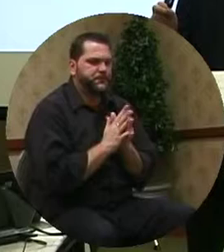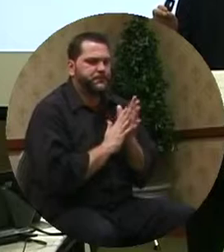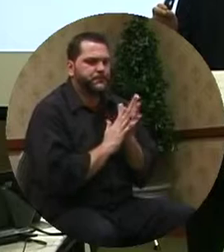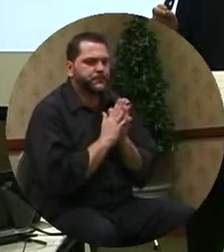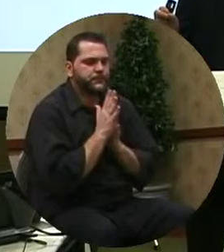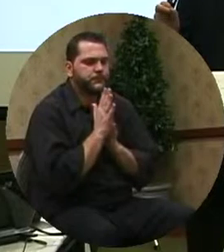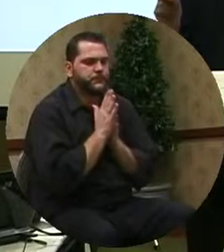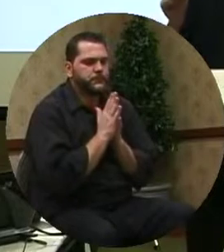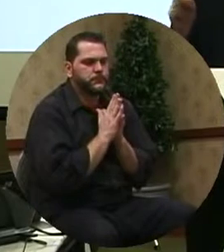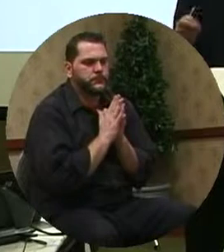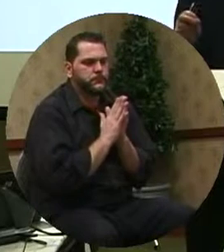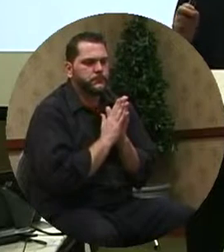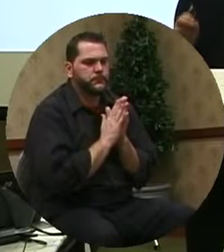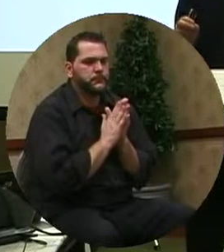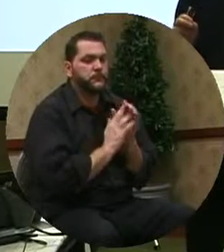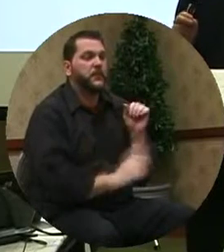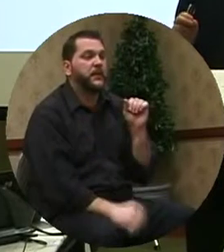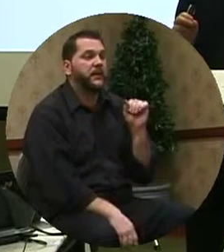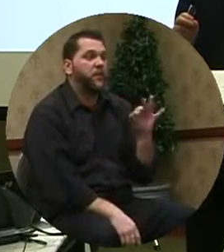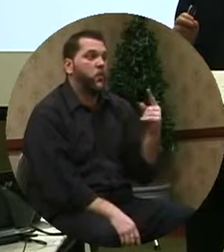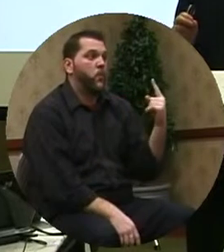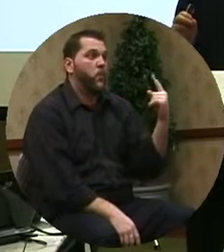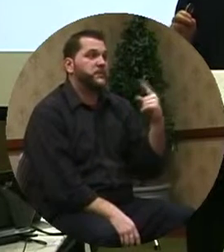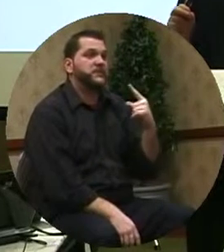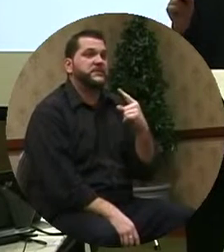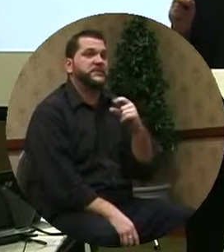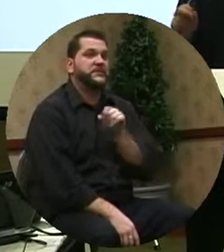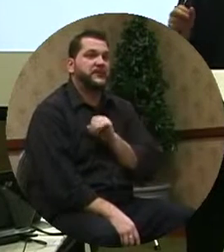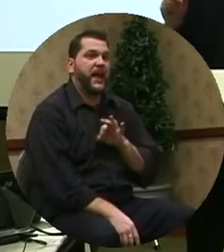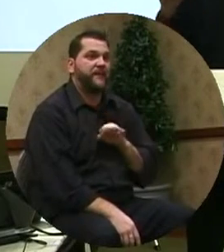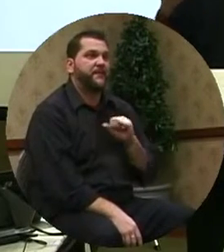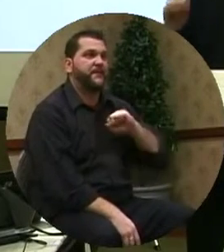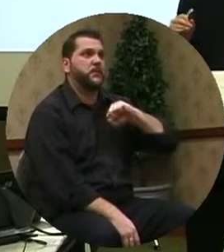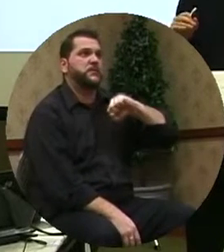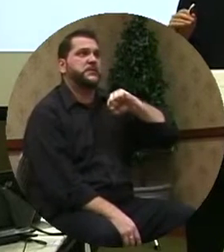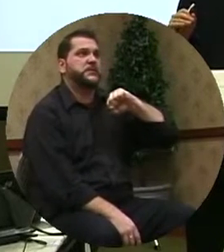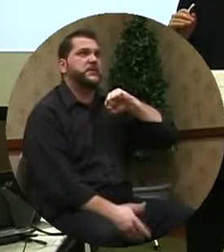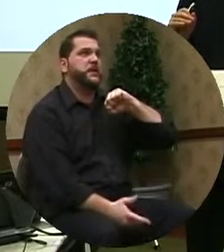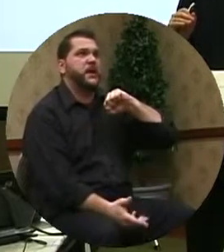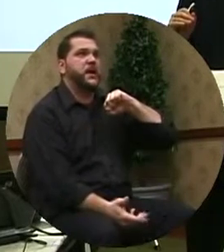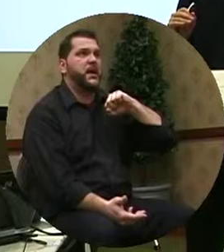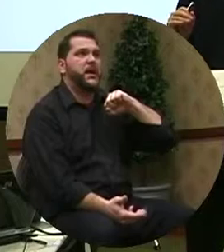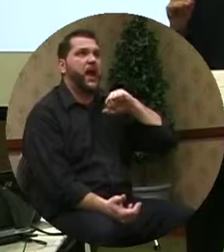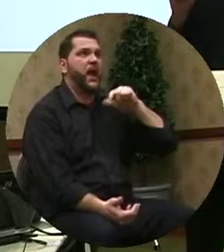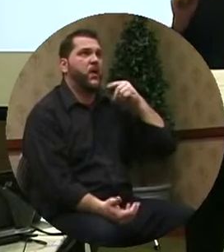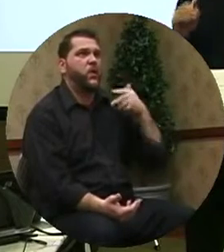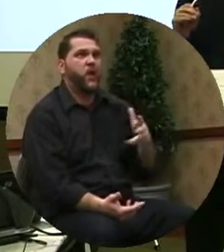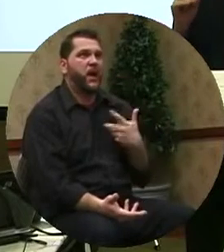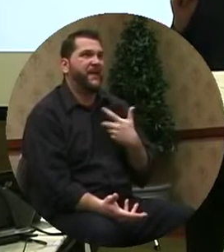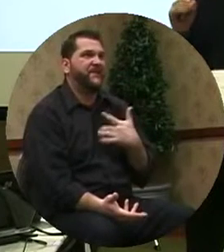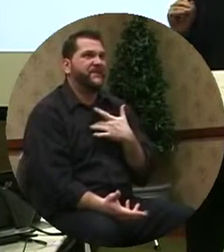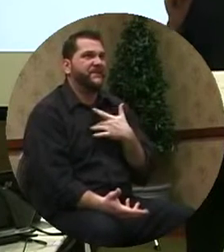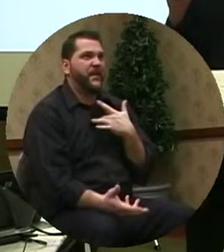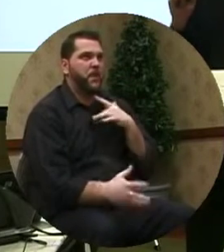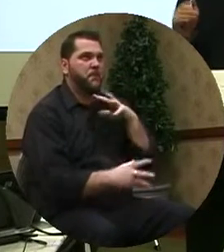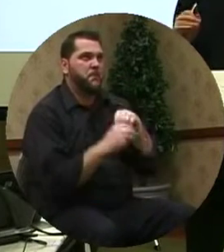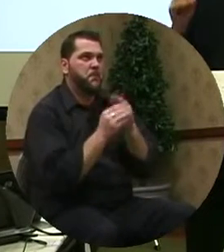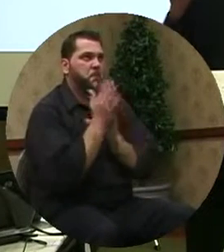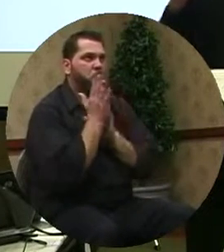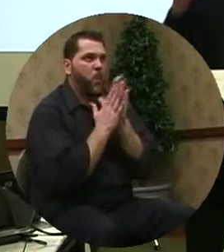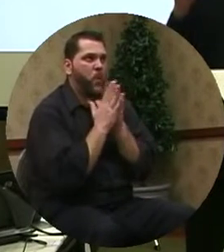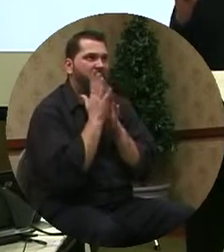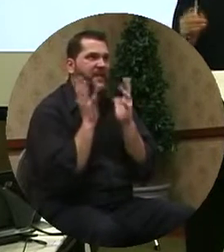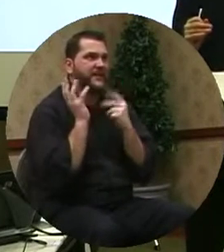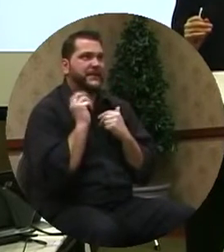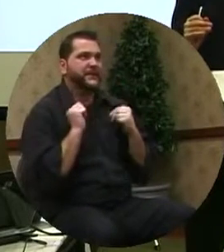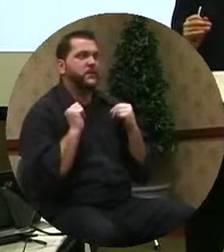or staff member who is reluctant to do this, and their buy-in is fairly low, do not choose the behavior